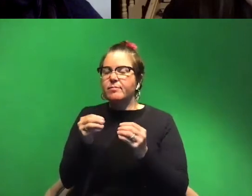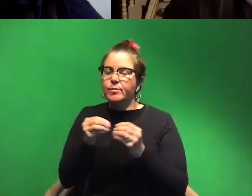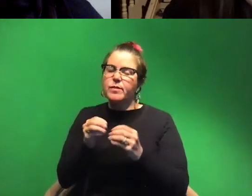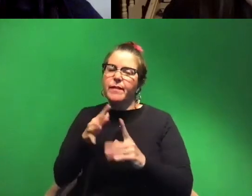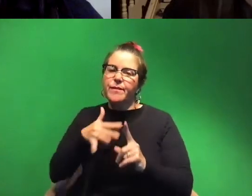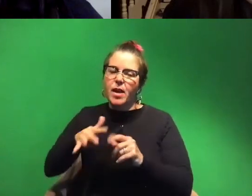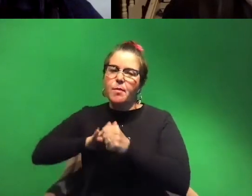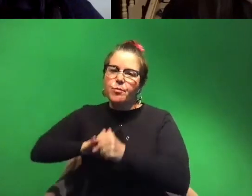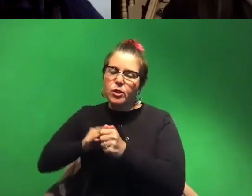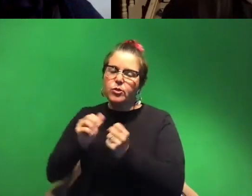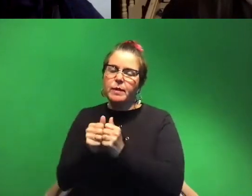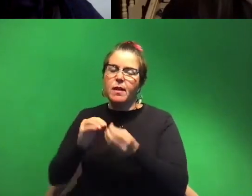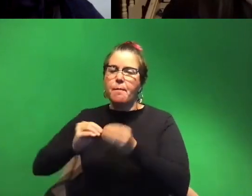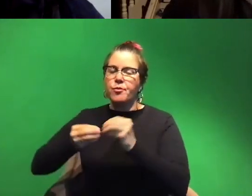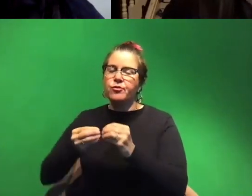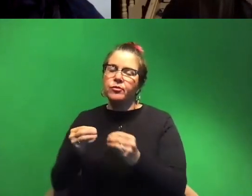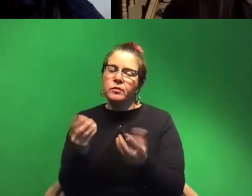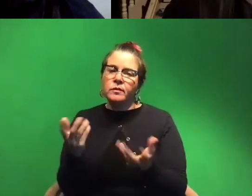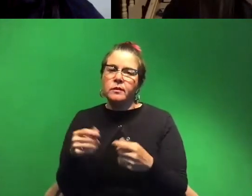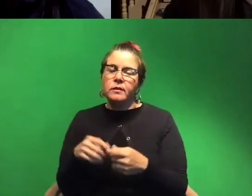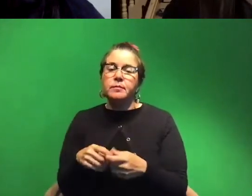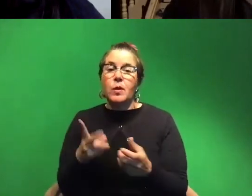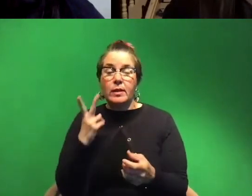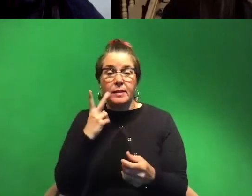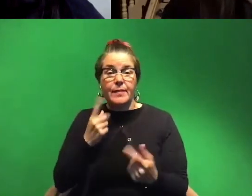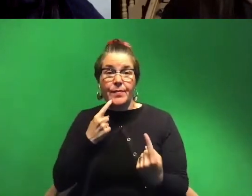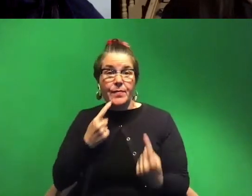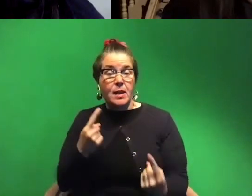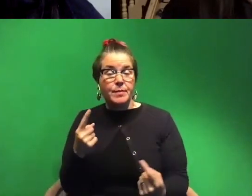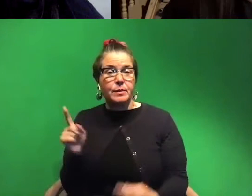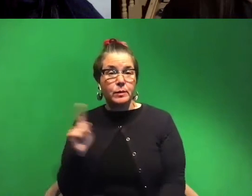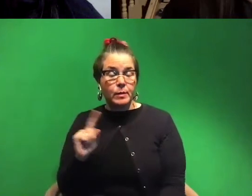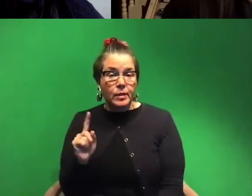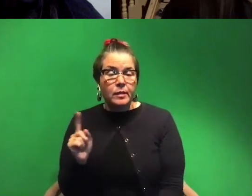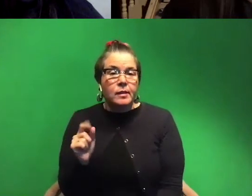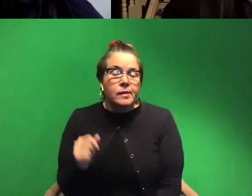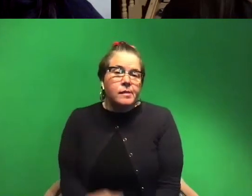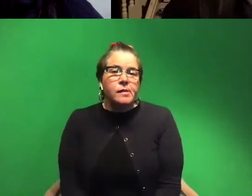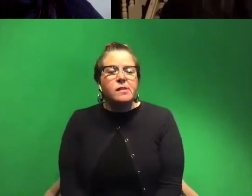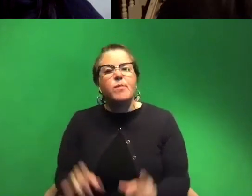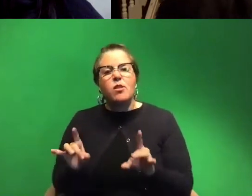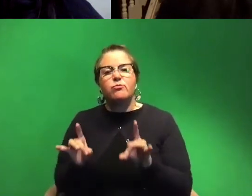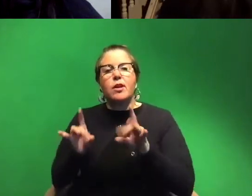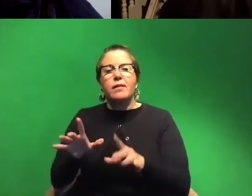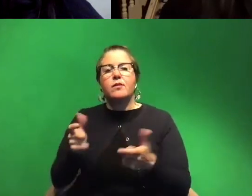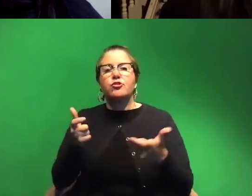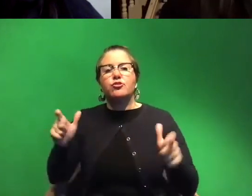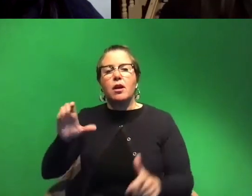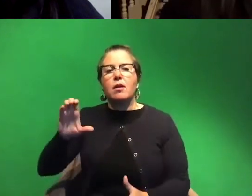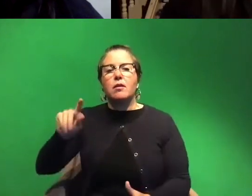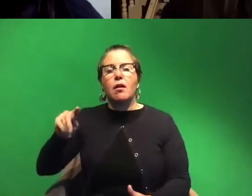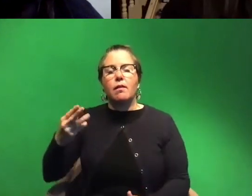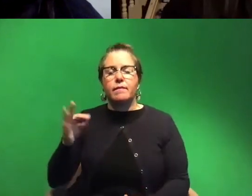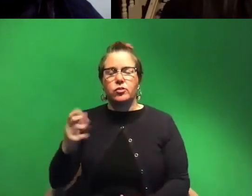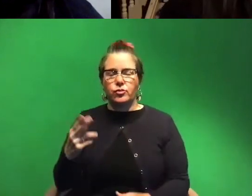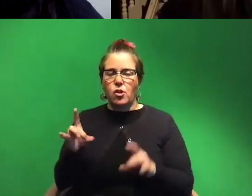with populations. But if you really want to see them, the most famous in the world are probably in Australia. The giant cuttlefish in Australia is a